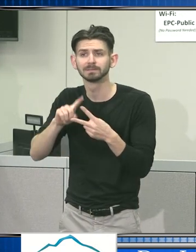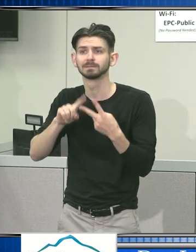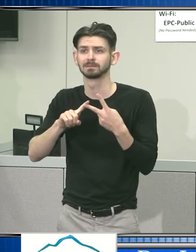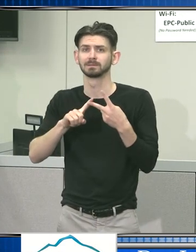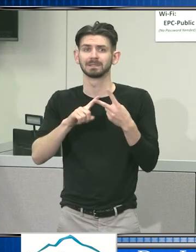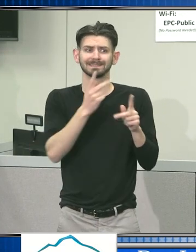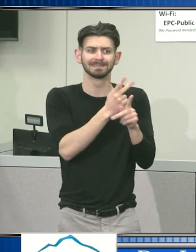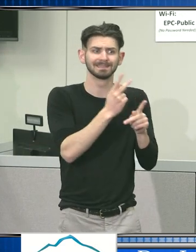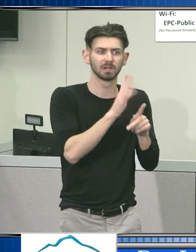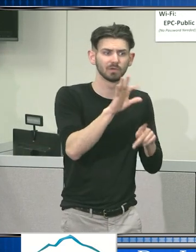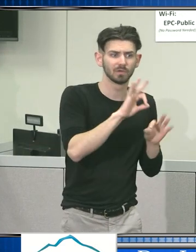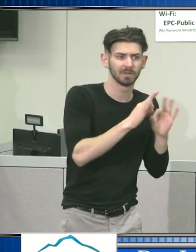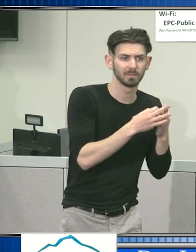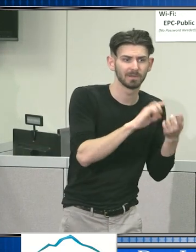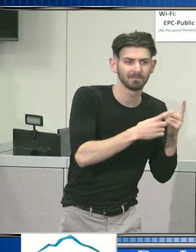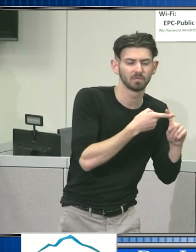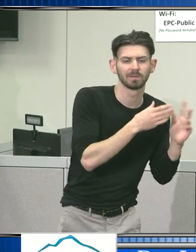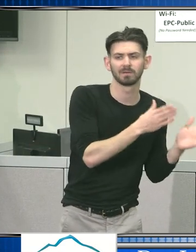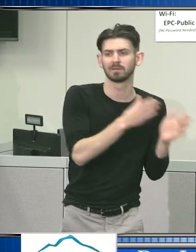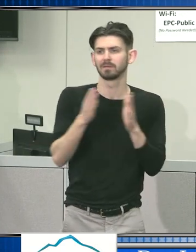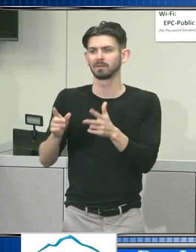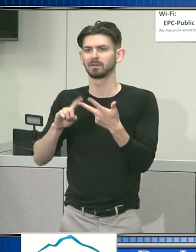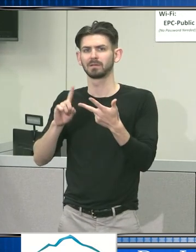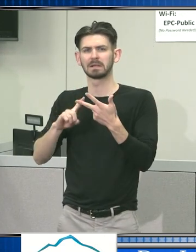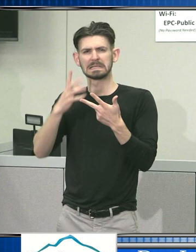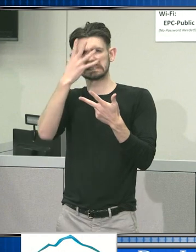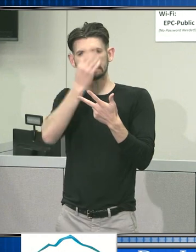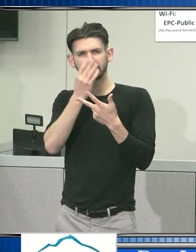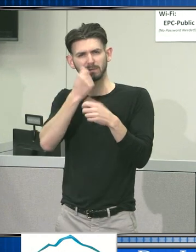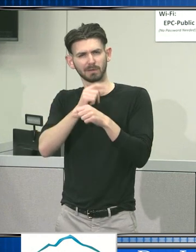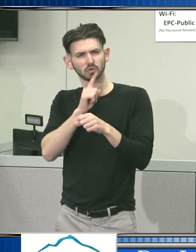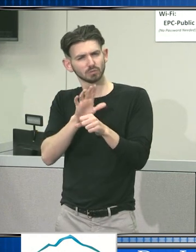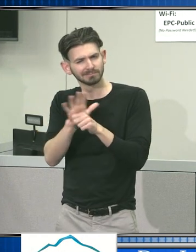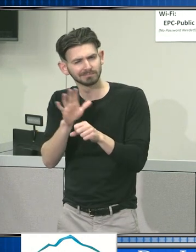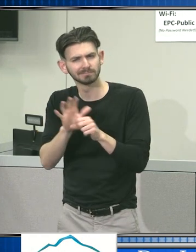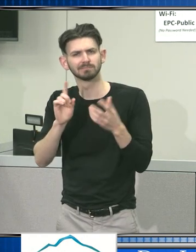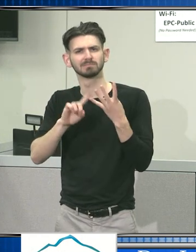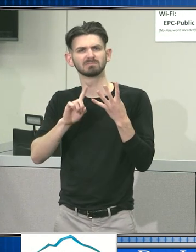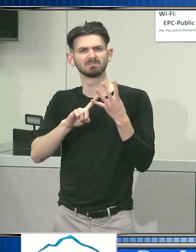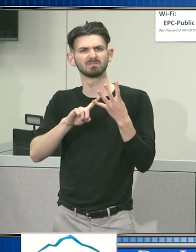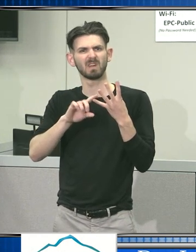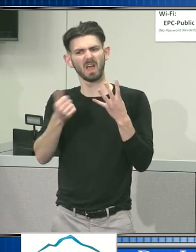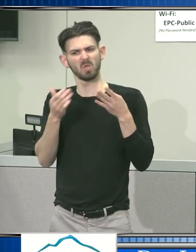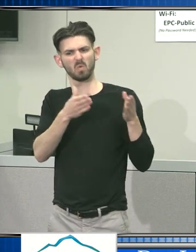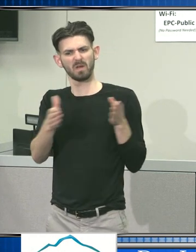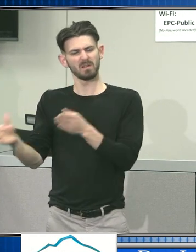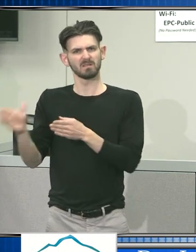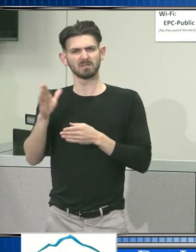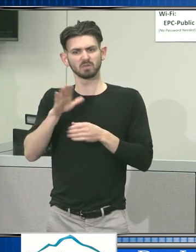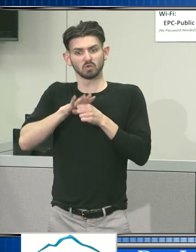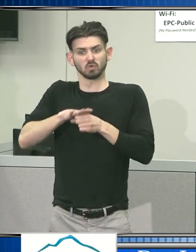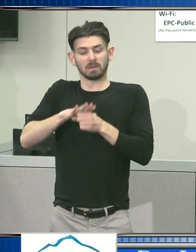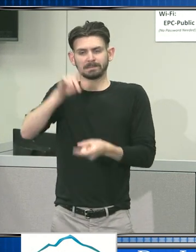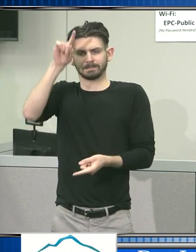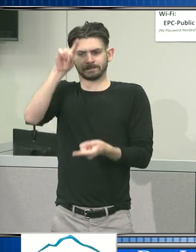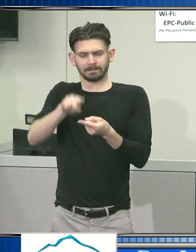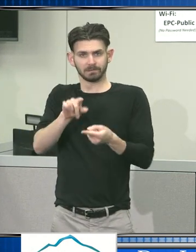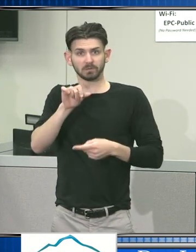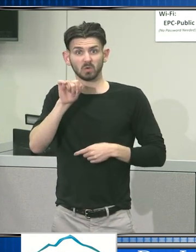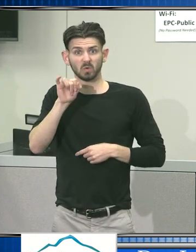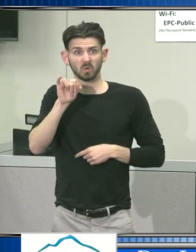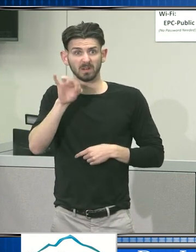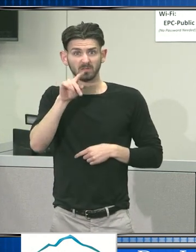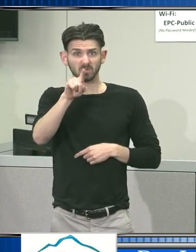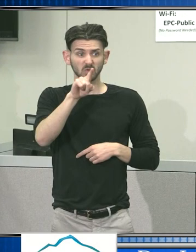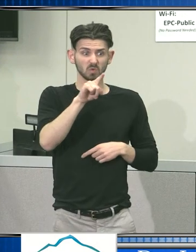sleeping patterns, and also ways of lowering your stress. So I'd encourage you, even if you're home or if you're still in the workplace, lean